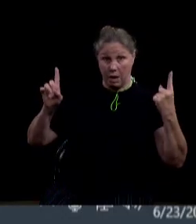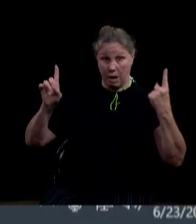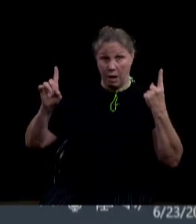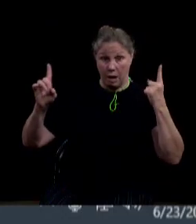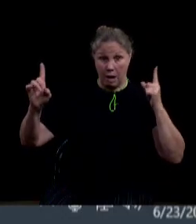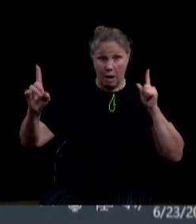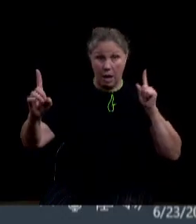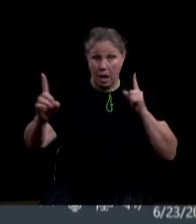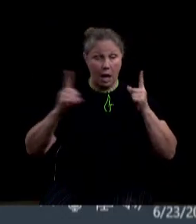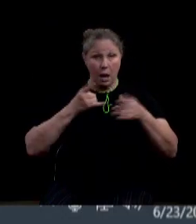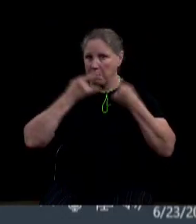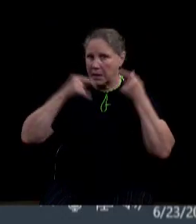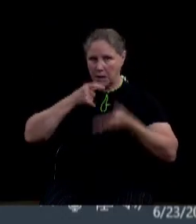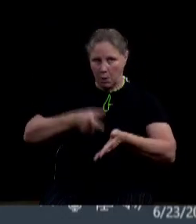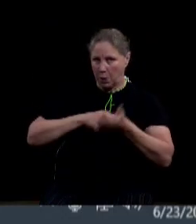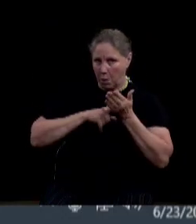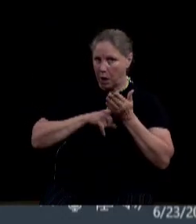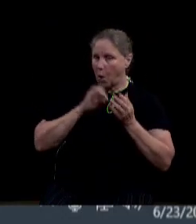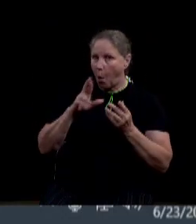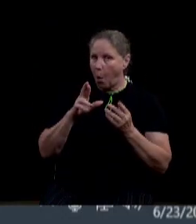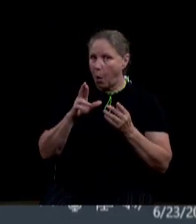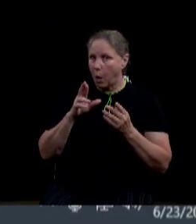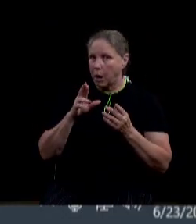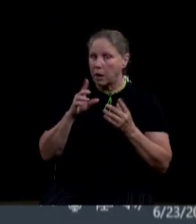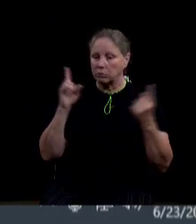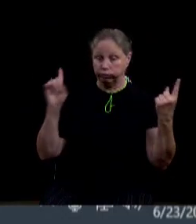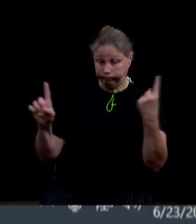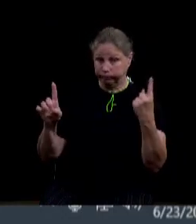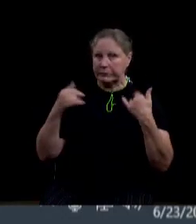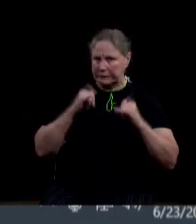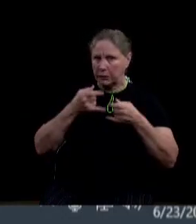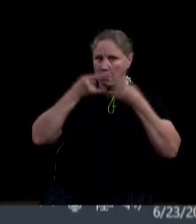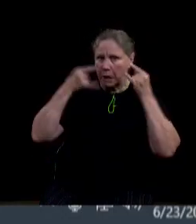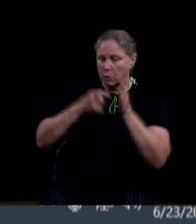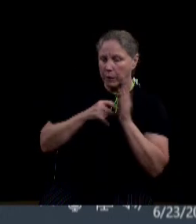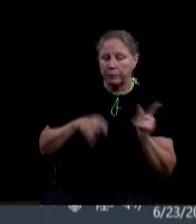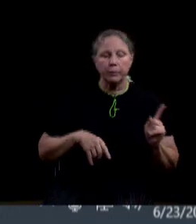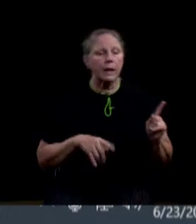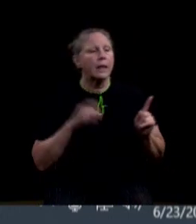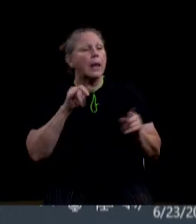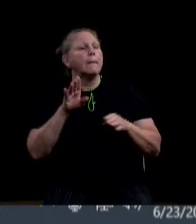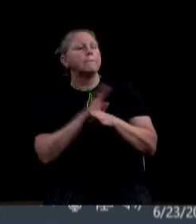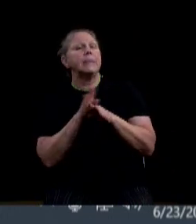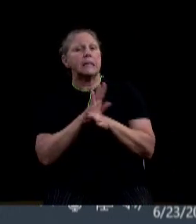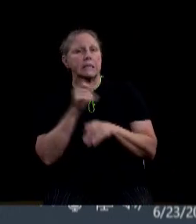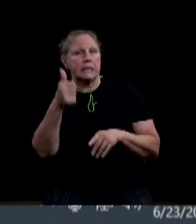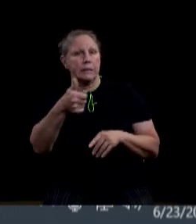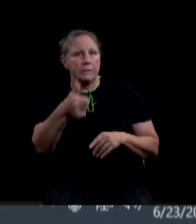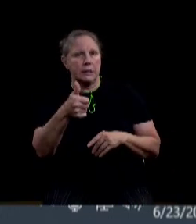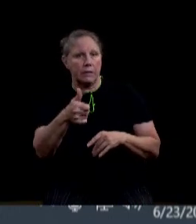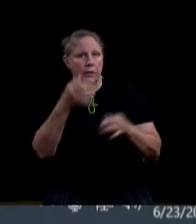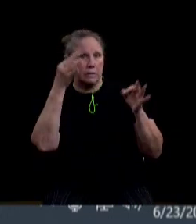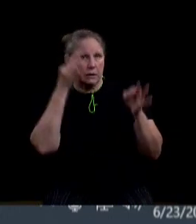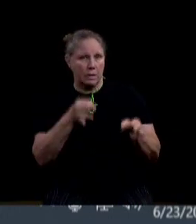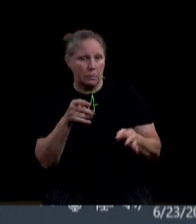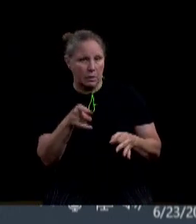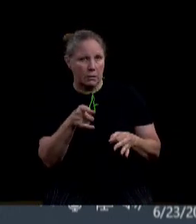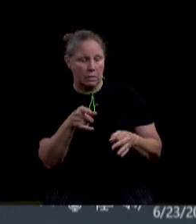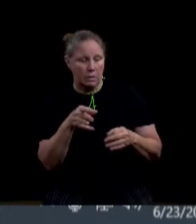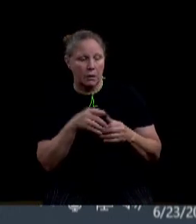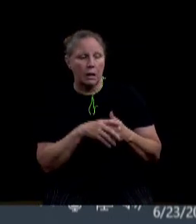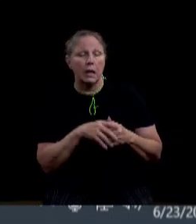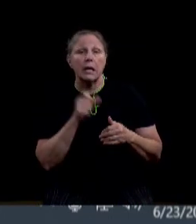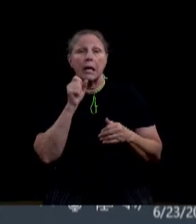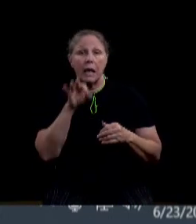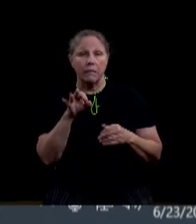if you are within 6 feet? Well, that's up to the business owner to determine. But if they determine it incorrectly, and we start